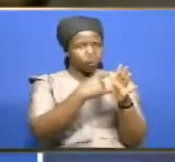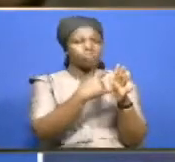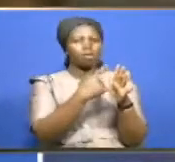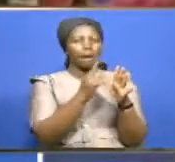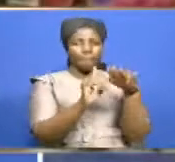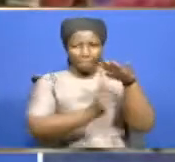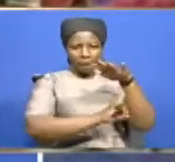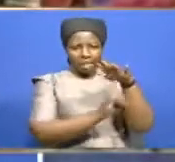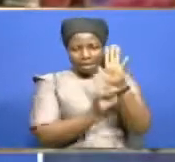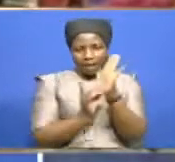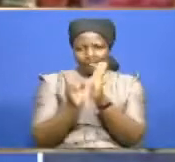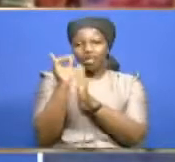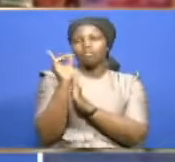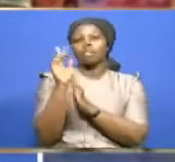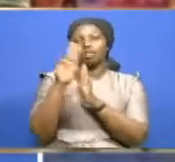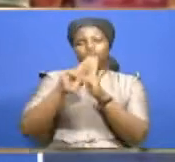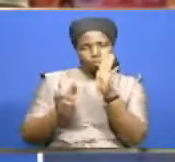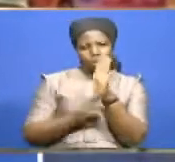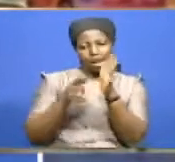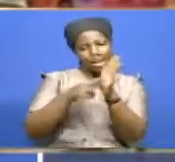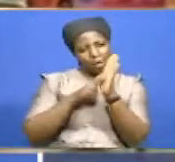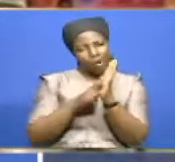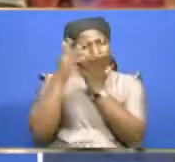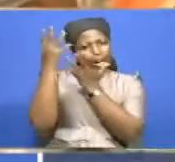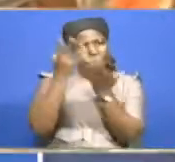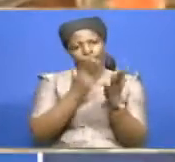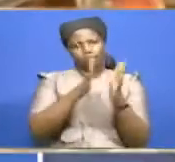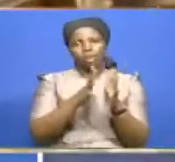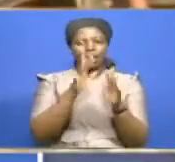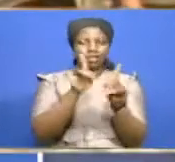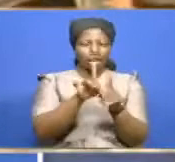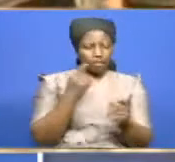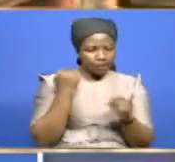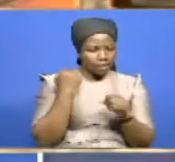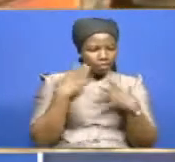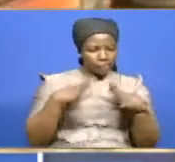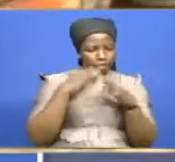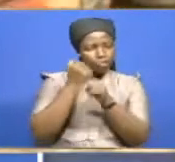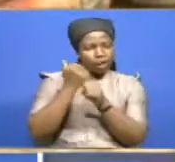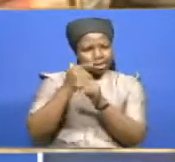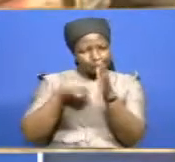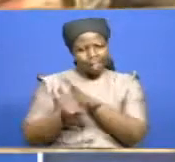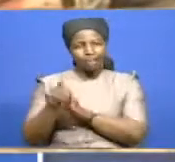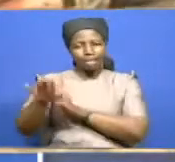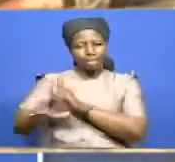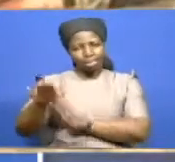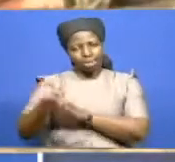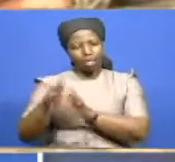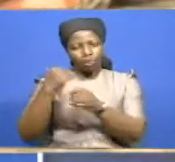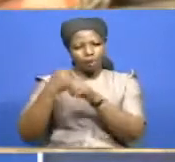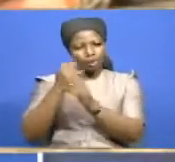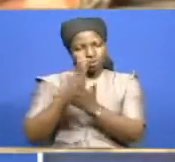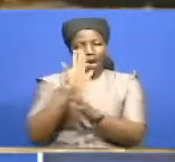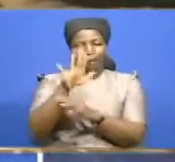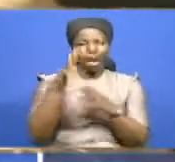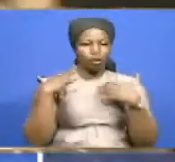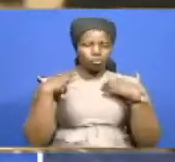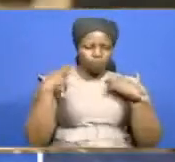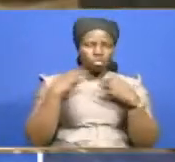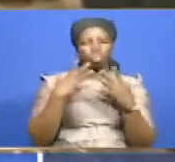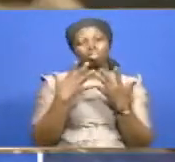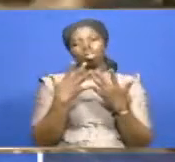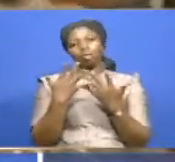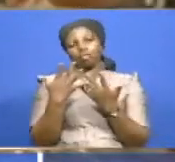Ministry, developed protocols requiring importers and dealers in used textiles to ensure their consignment is subjected to physical